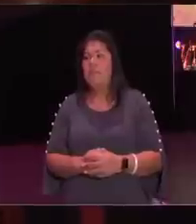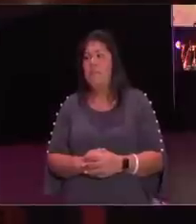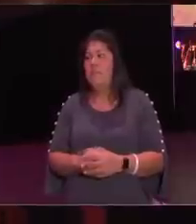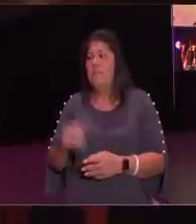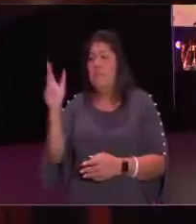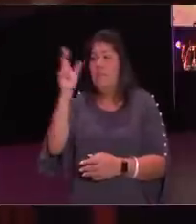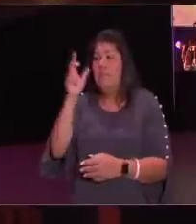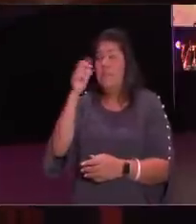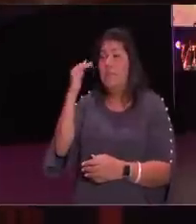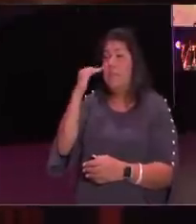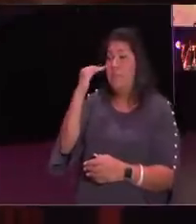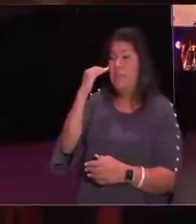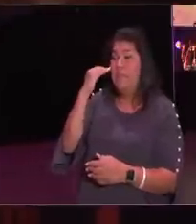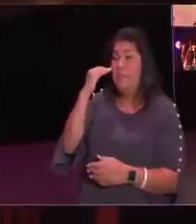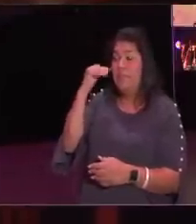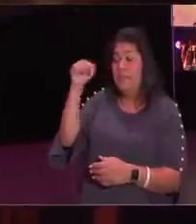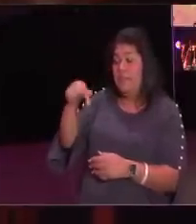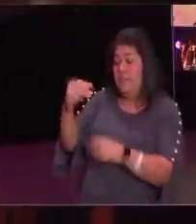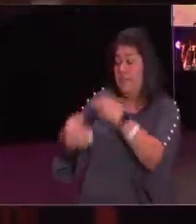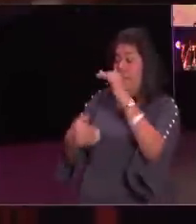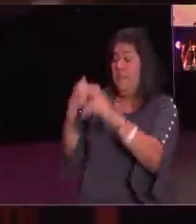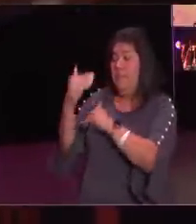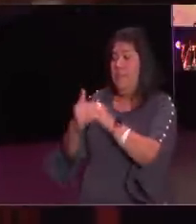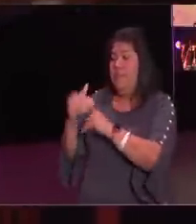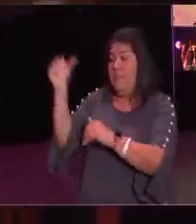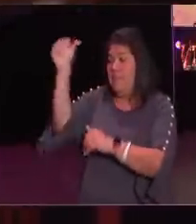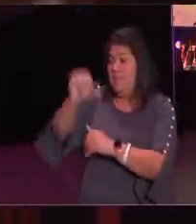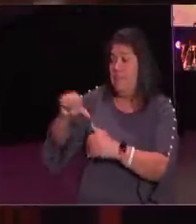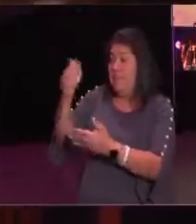And the devil knows that if this generation ever gets